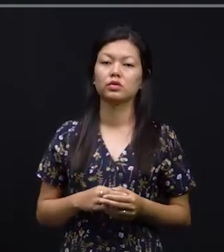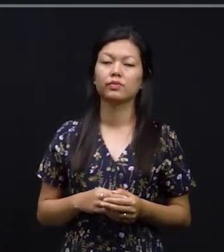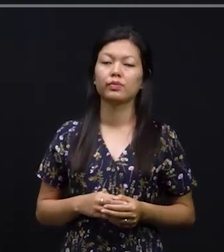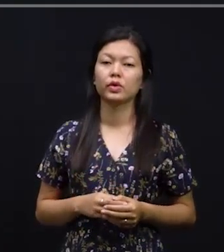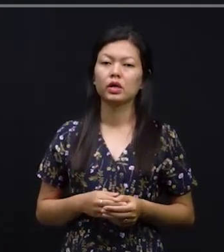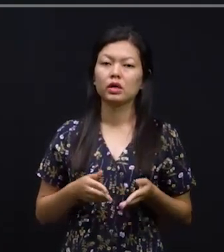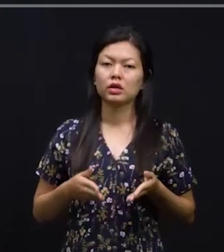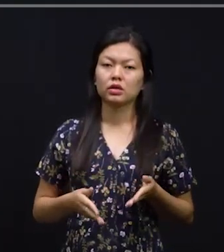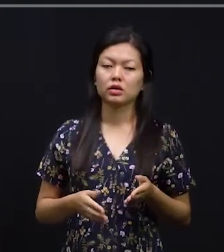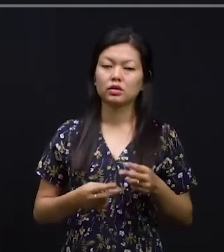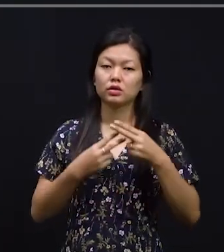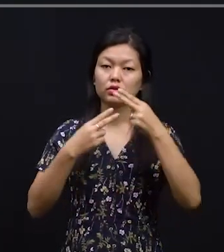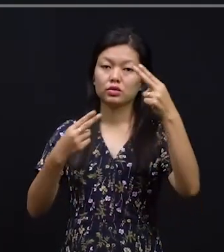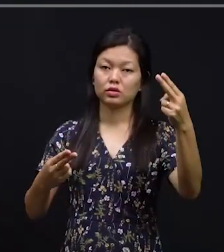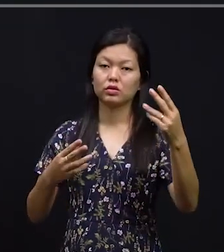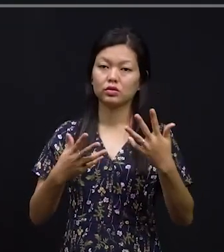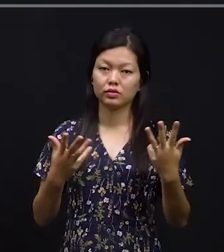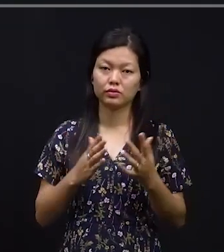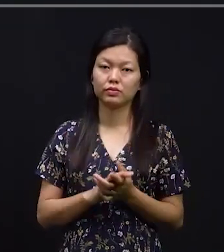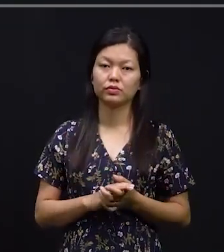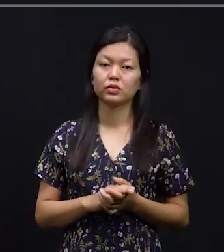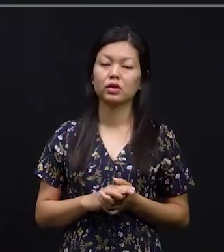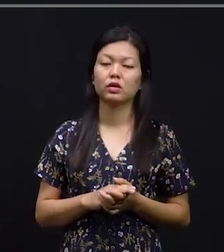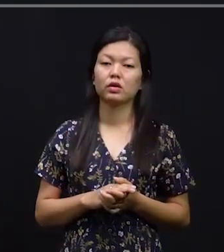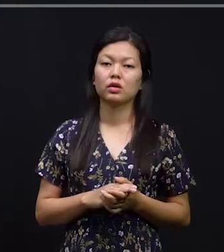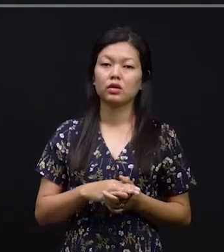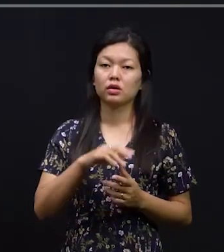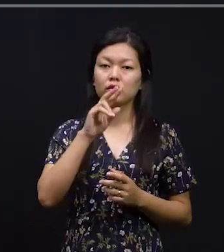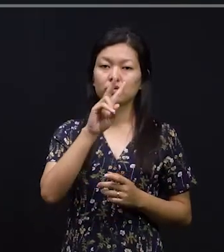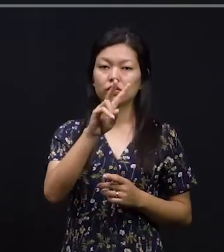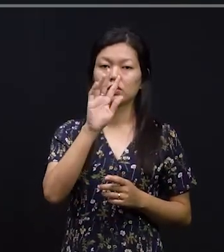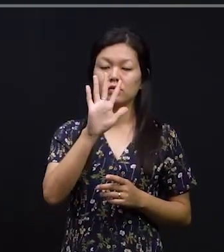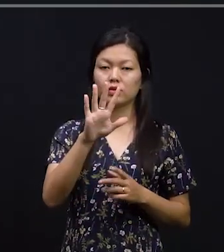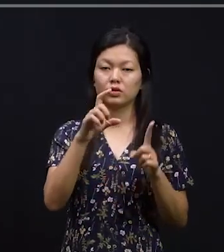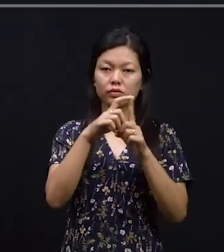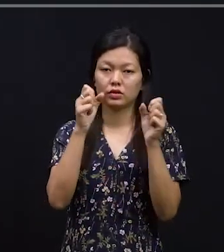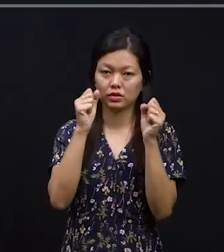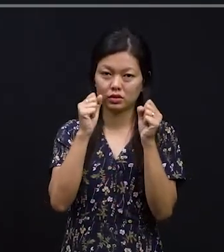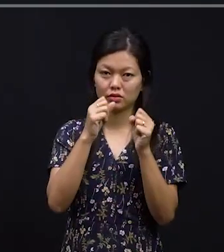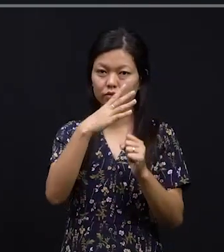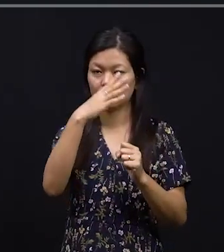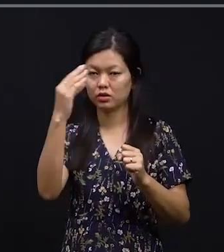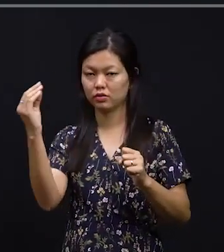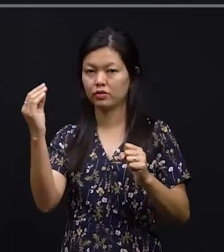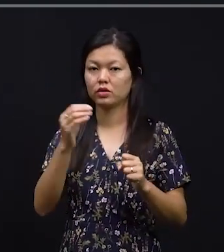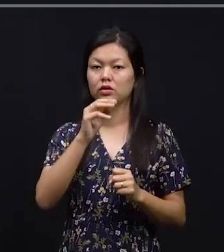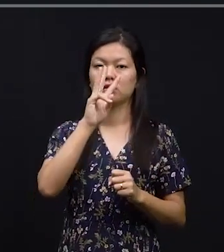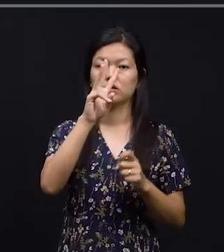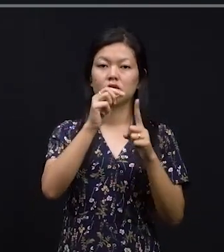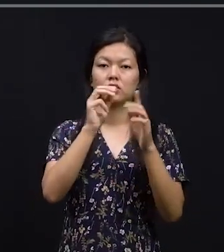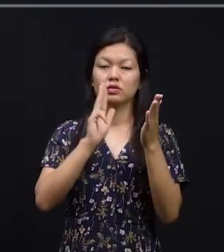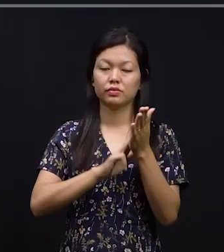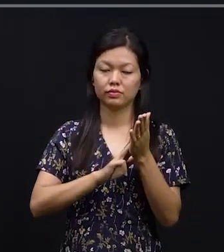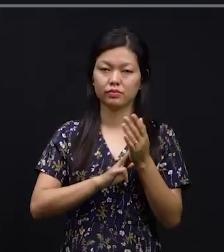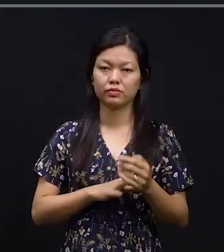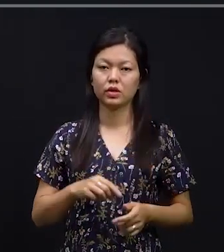an evening, a winter evening, that is on the 24th. It's 3 p.m. and Mr. Ebenezer,